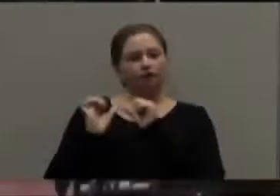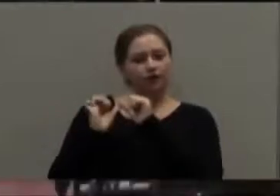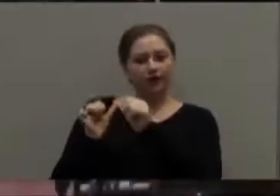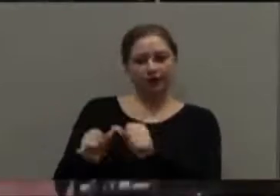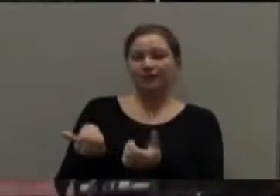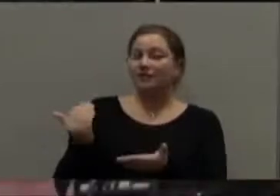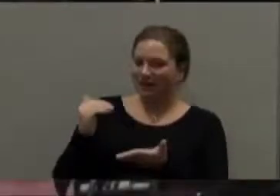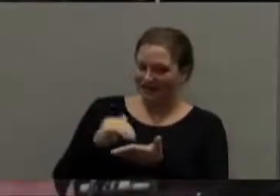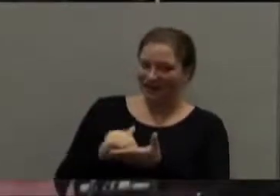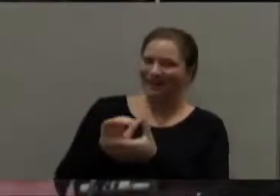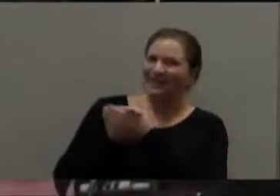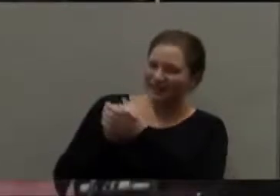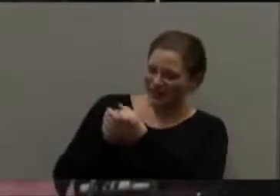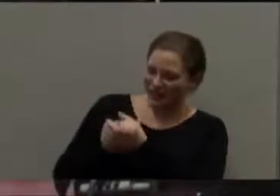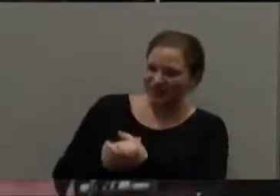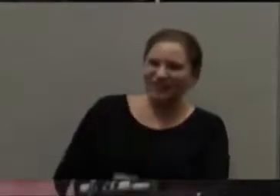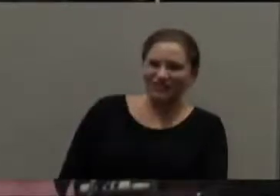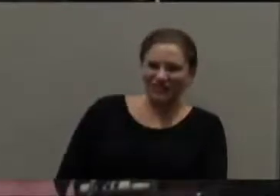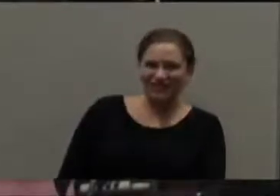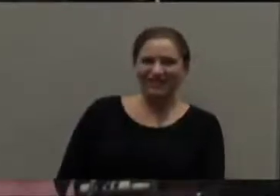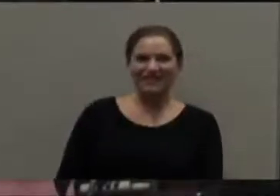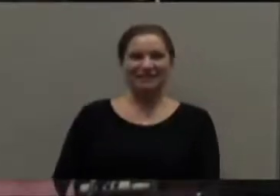Rysewyk, congratulations.